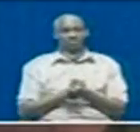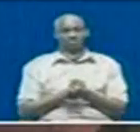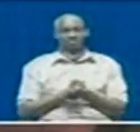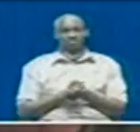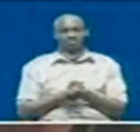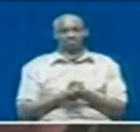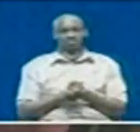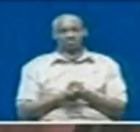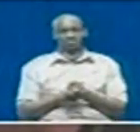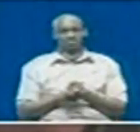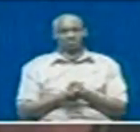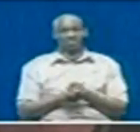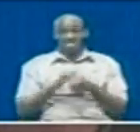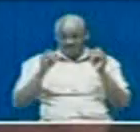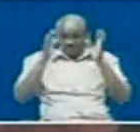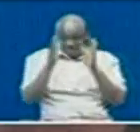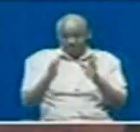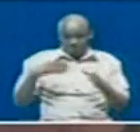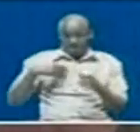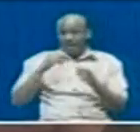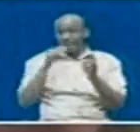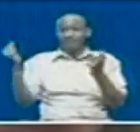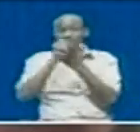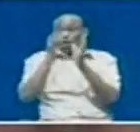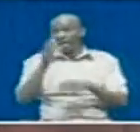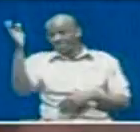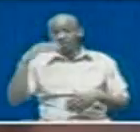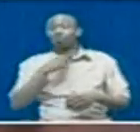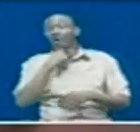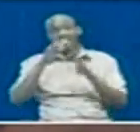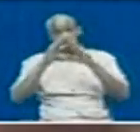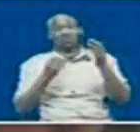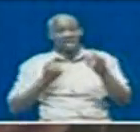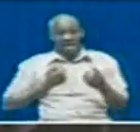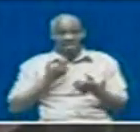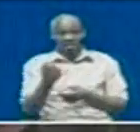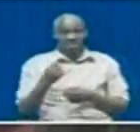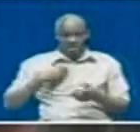If the employer from outside, they want a house girl, they will